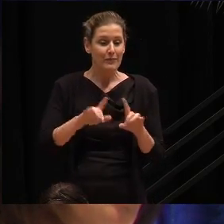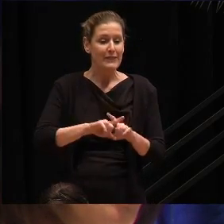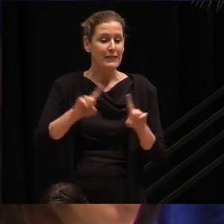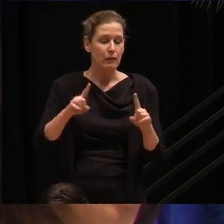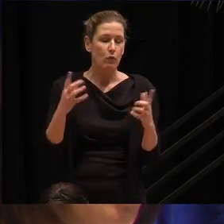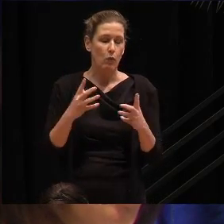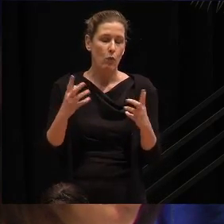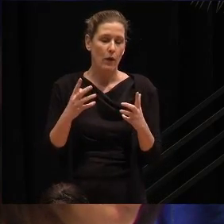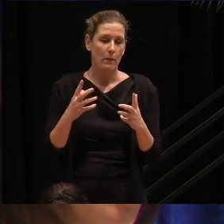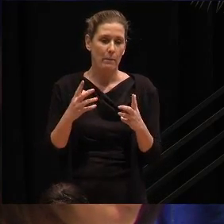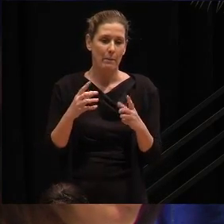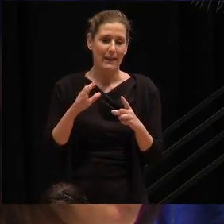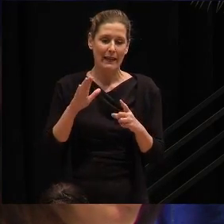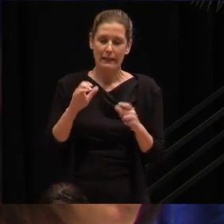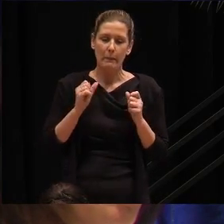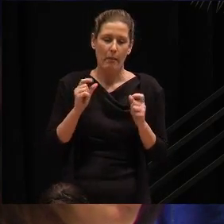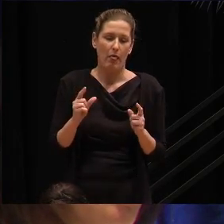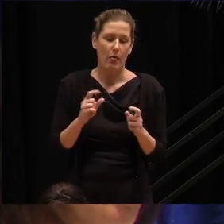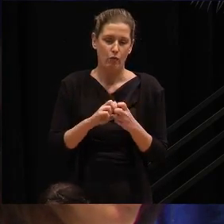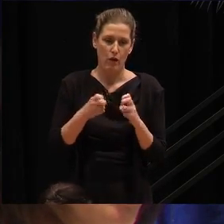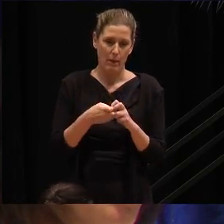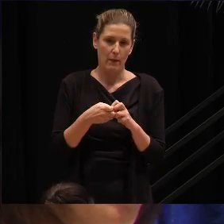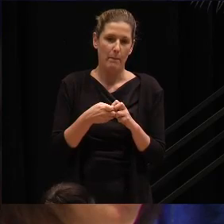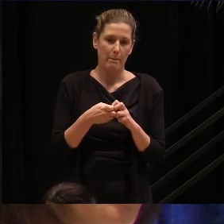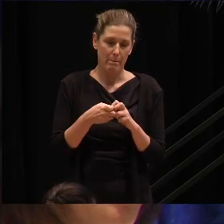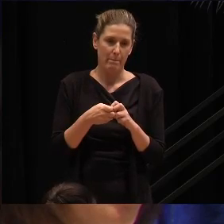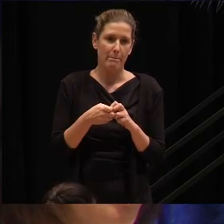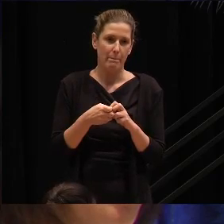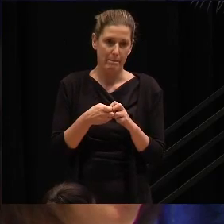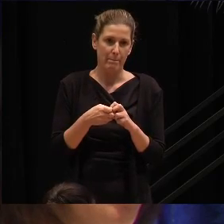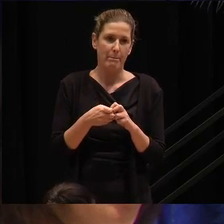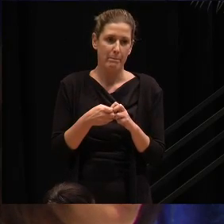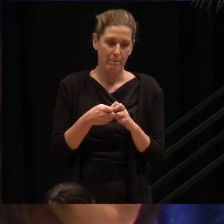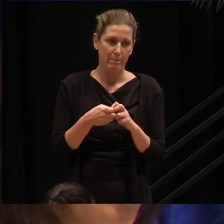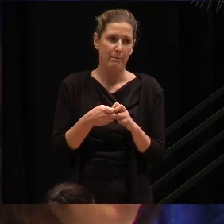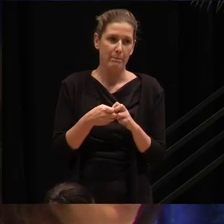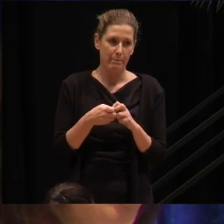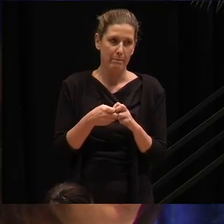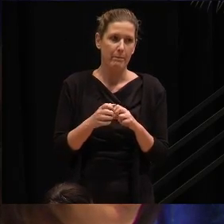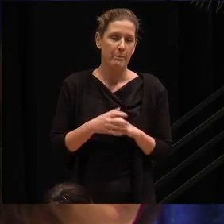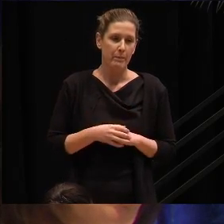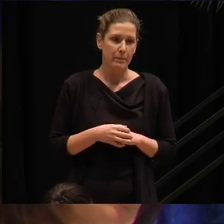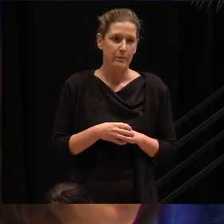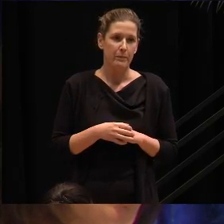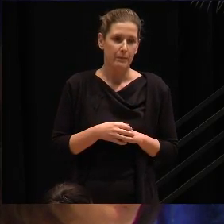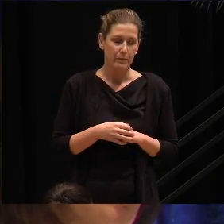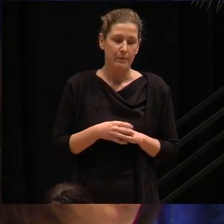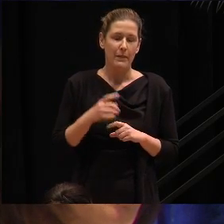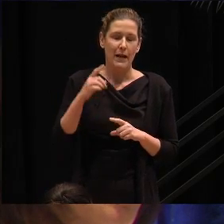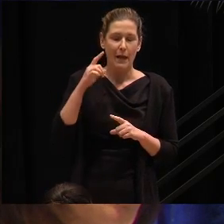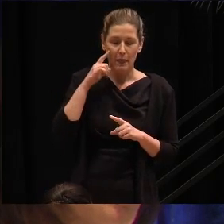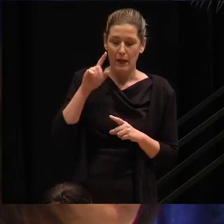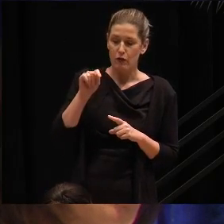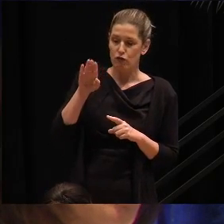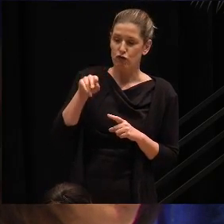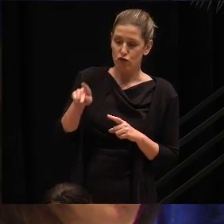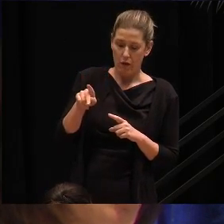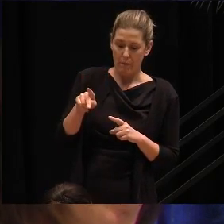I think, is this impulsivity problem, that I do think that Donald Trump,